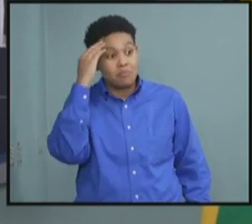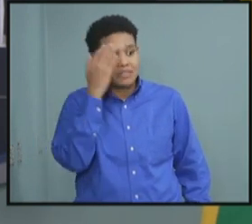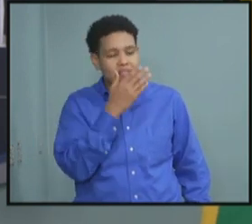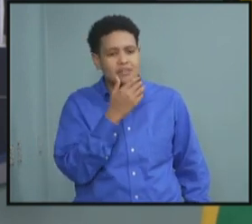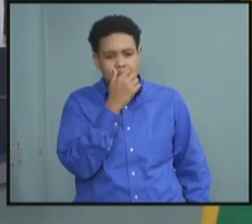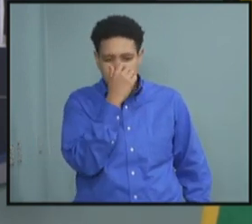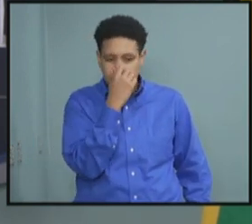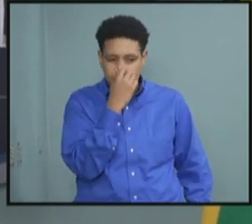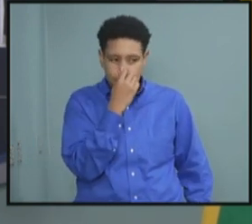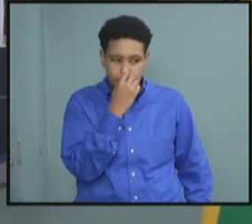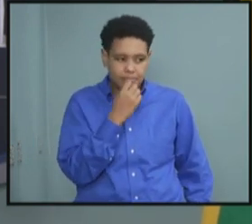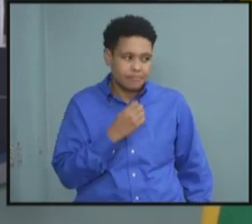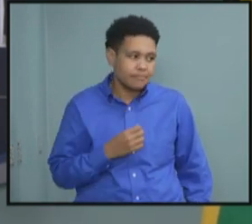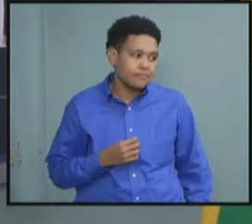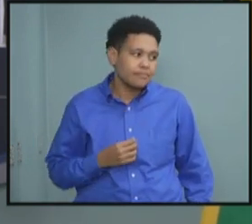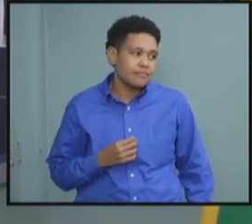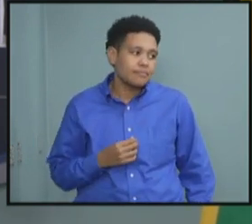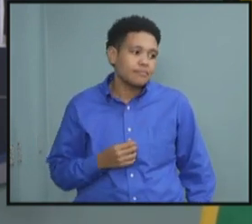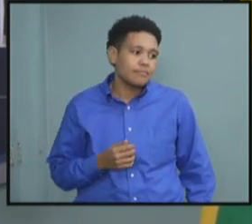the